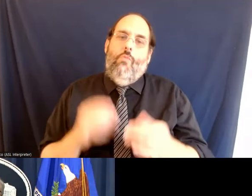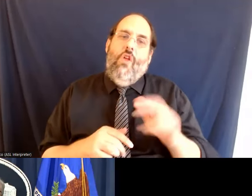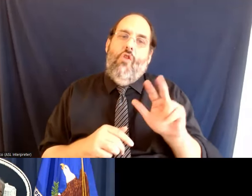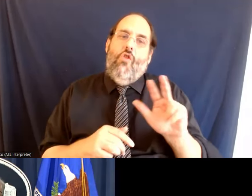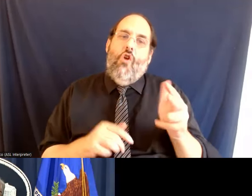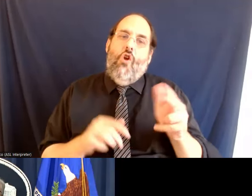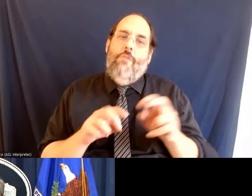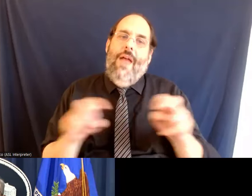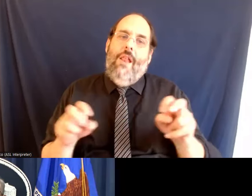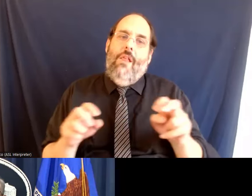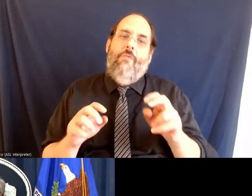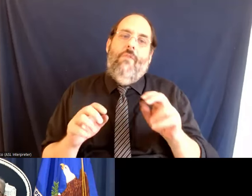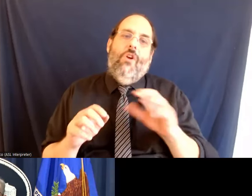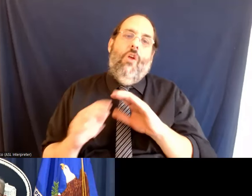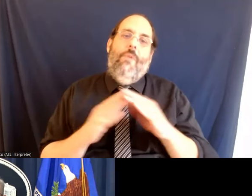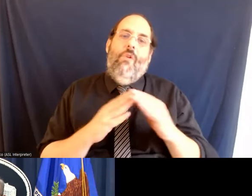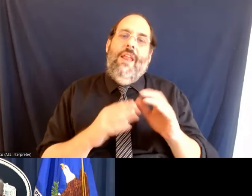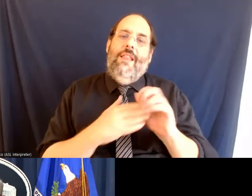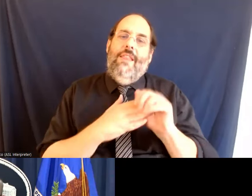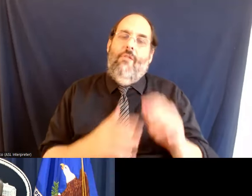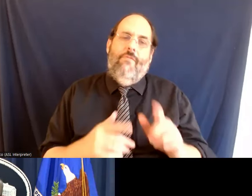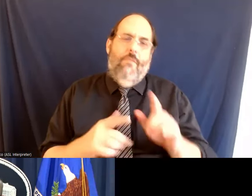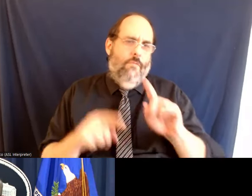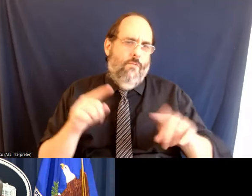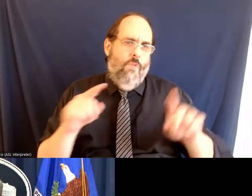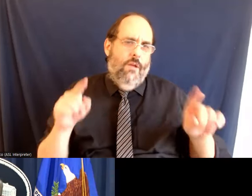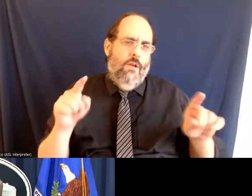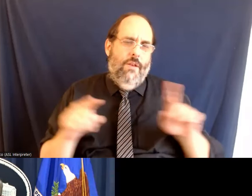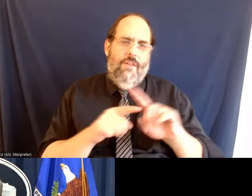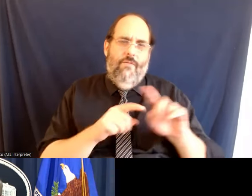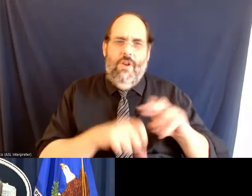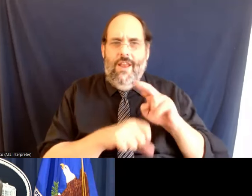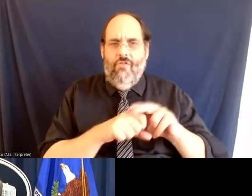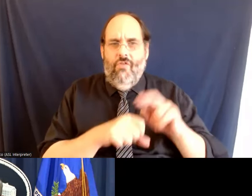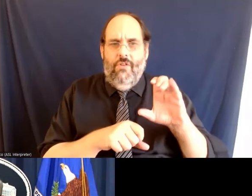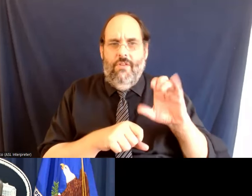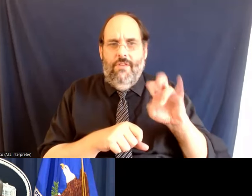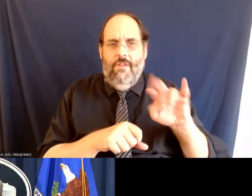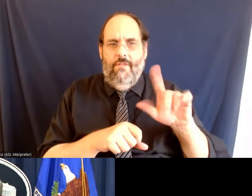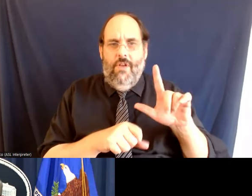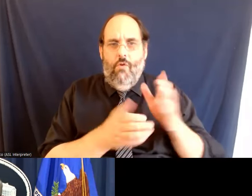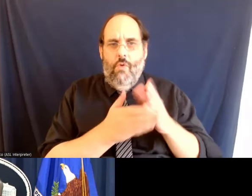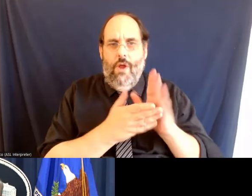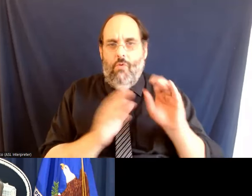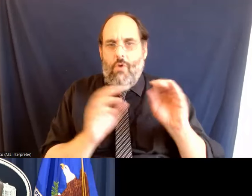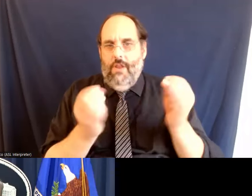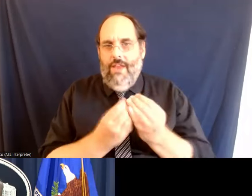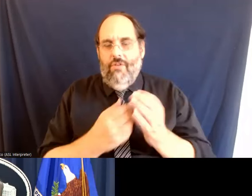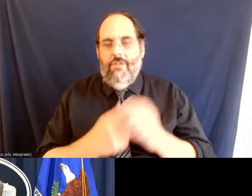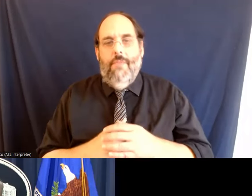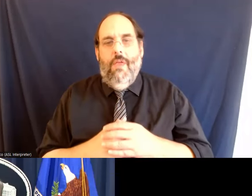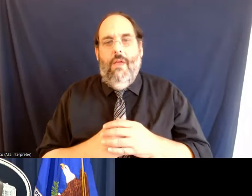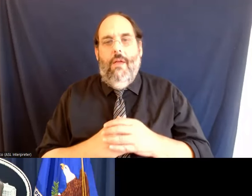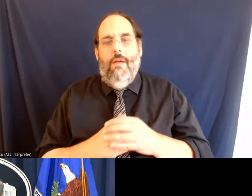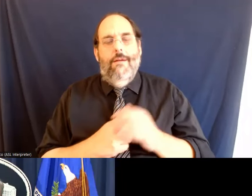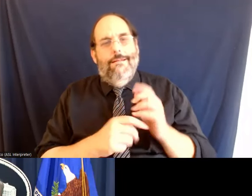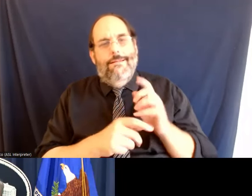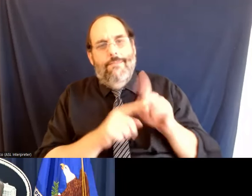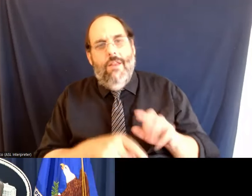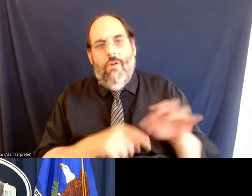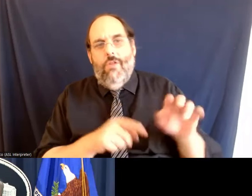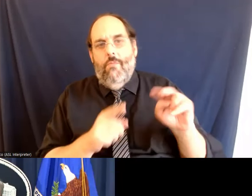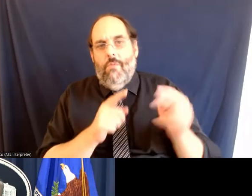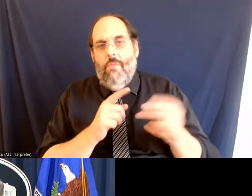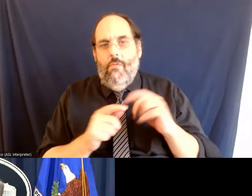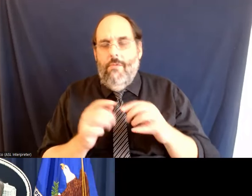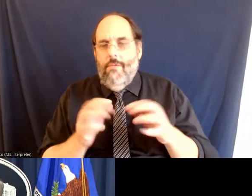of community leaders from a variety of national civil rights organizations. Drawing on their perspectives, we will